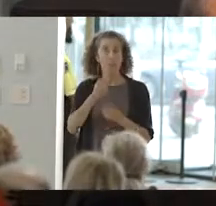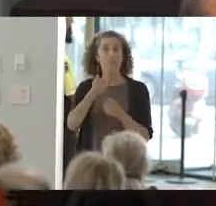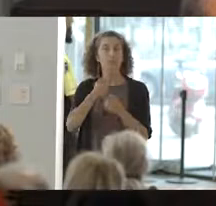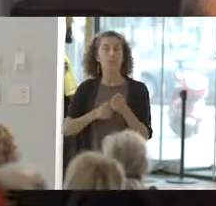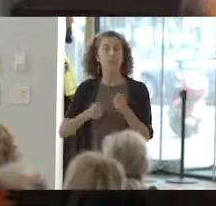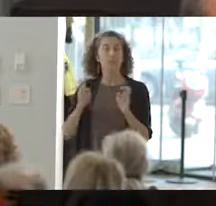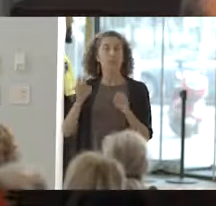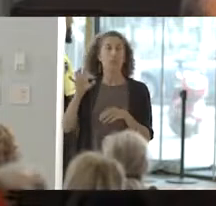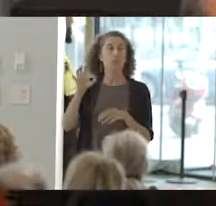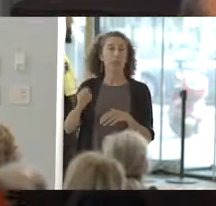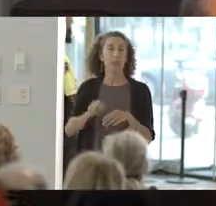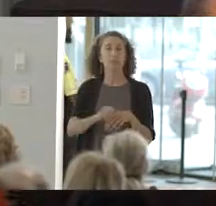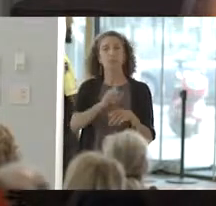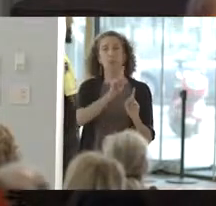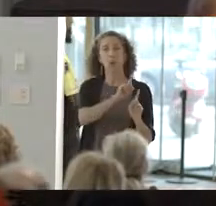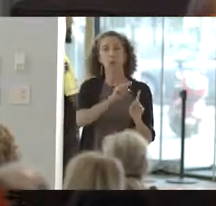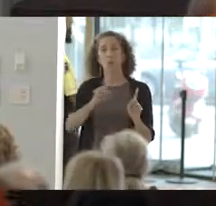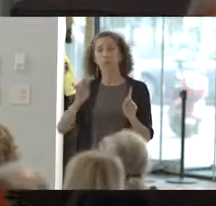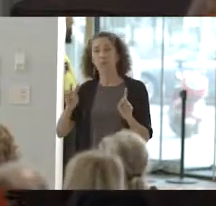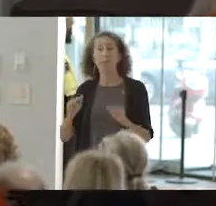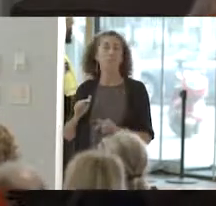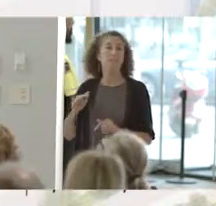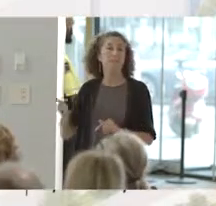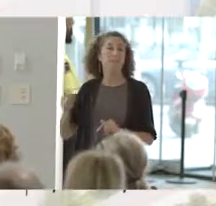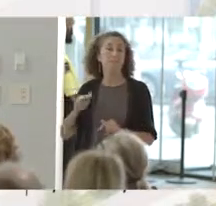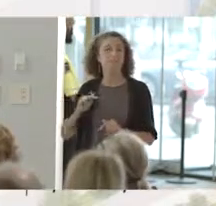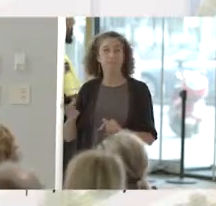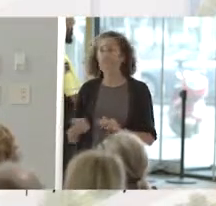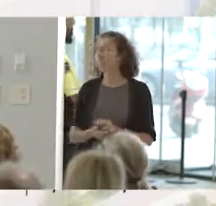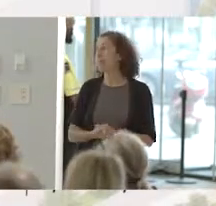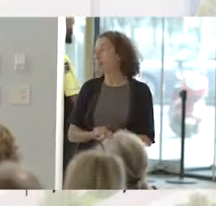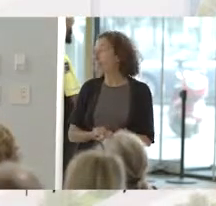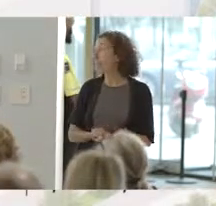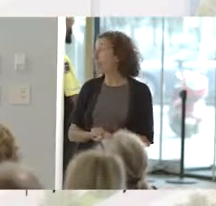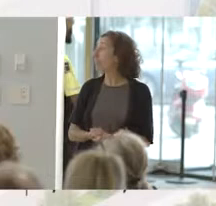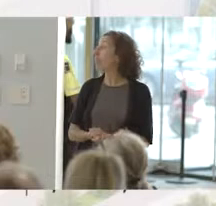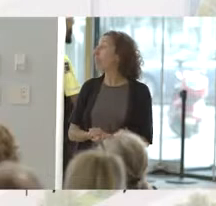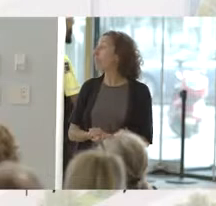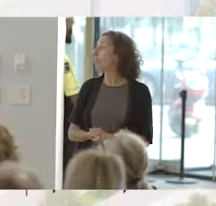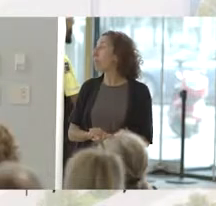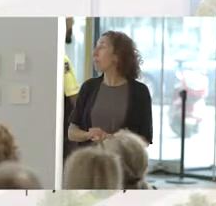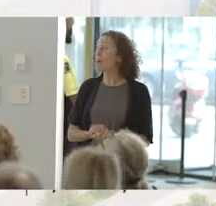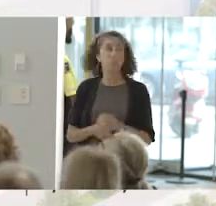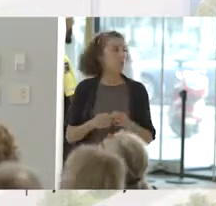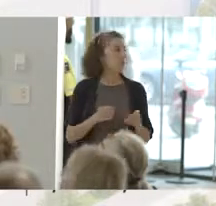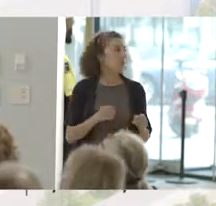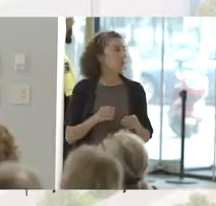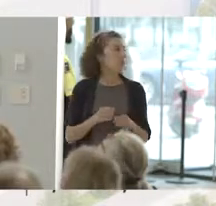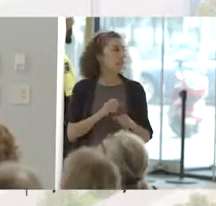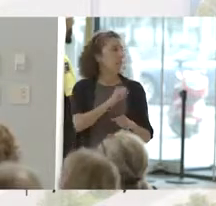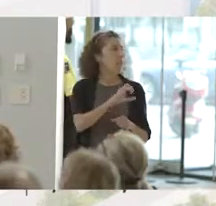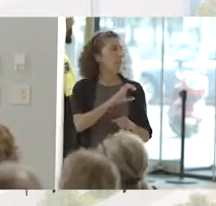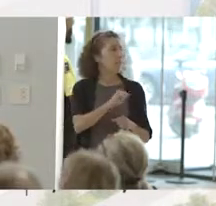of alternating back and forth between us. And I'm going to start here with reach 1, which is the northernmost segment of the project and